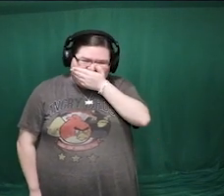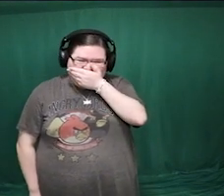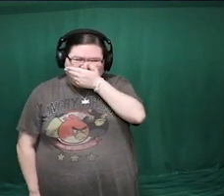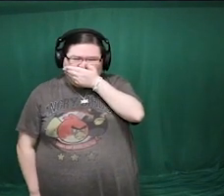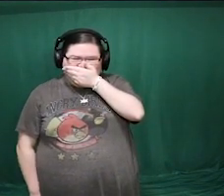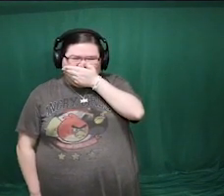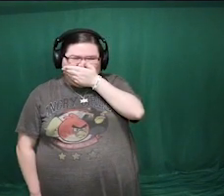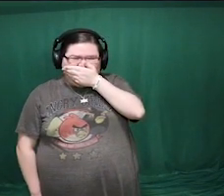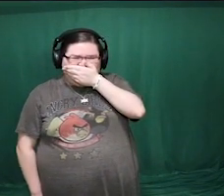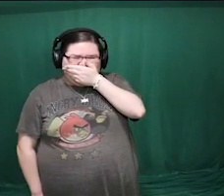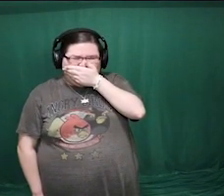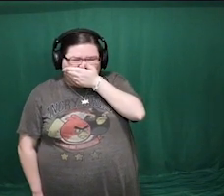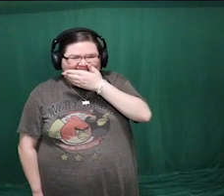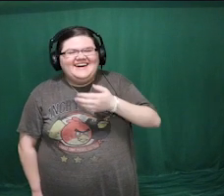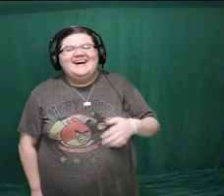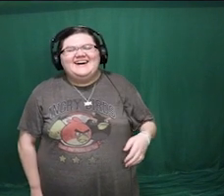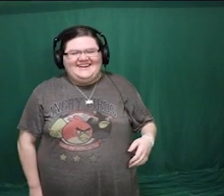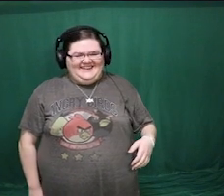That laugh was electric.